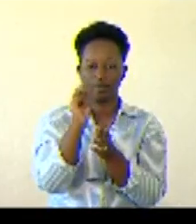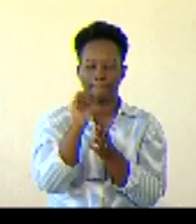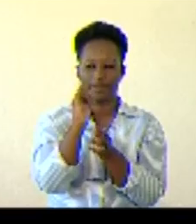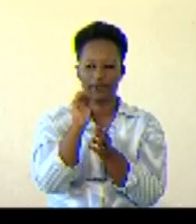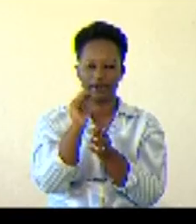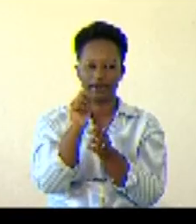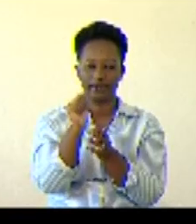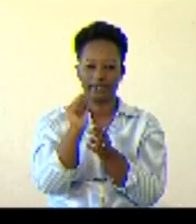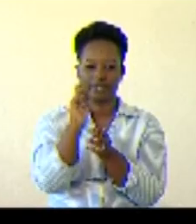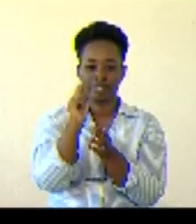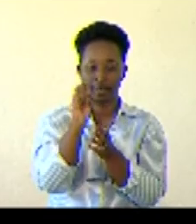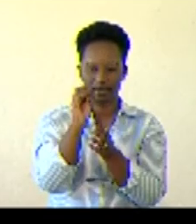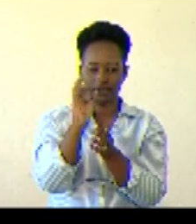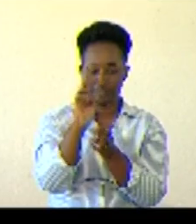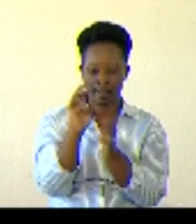a denominator. For example,